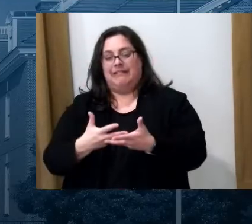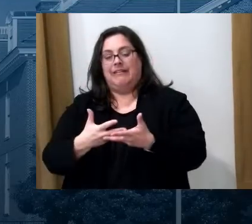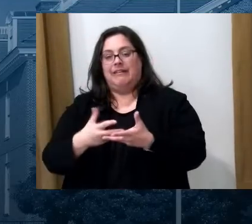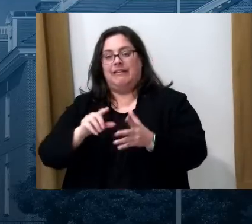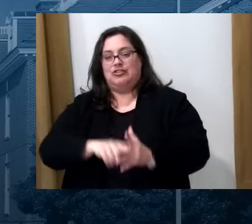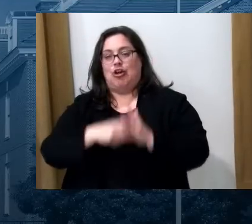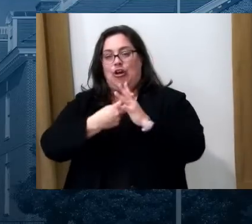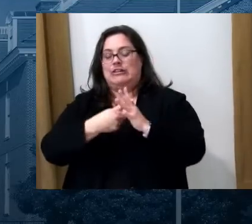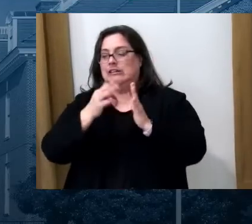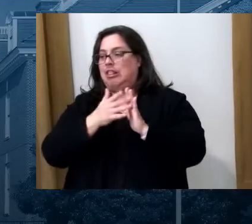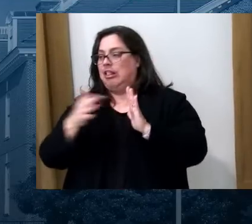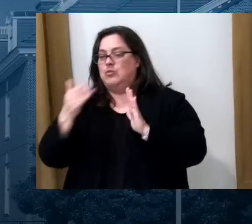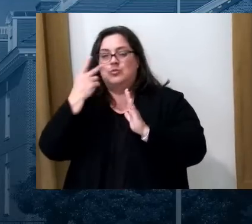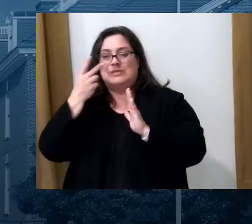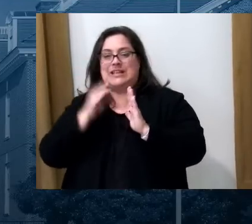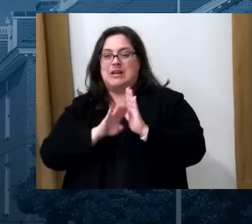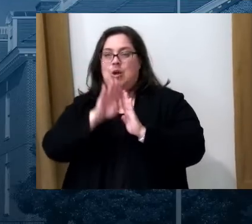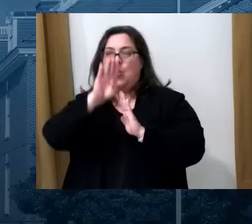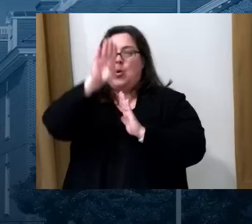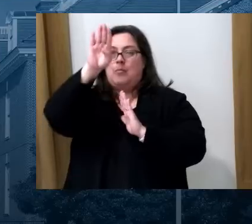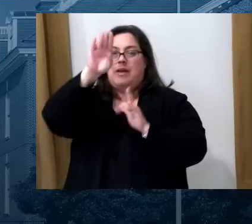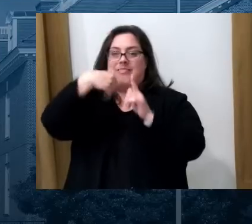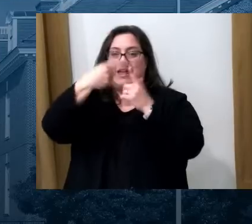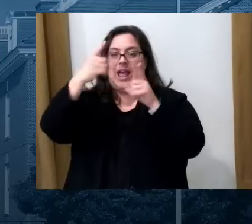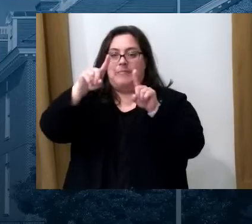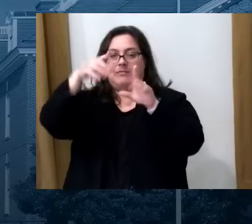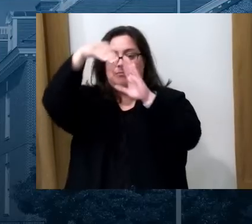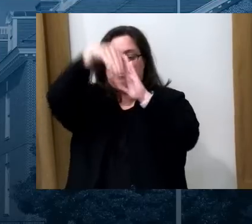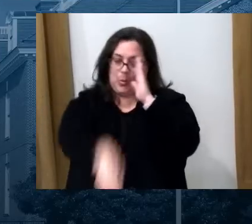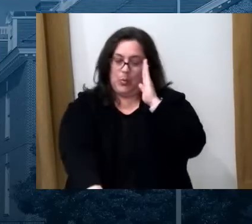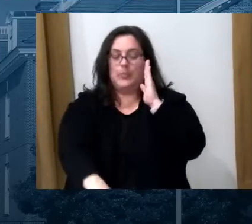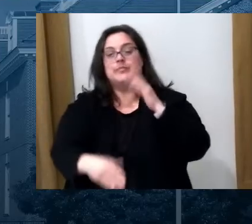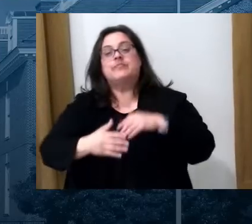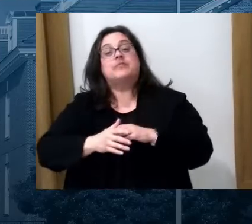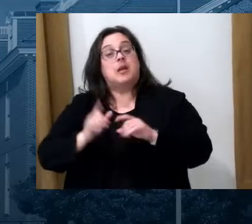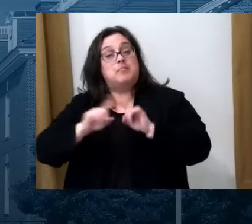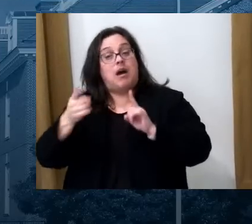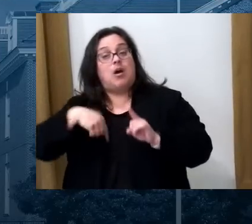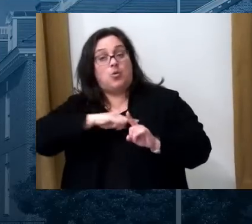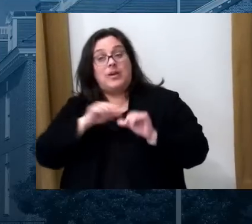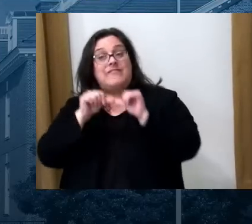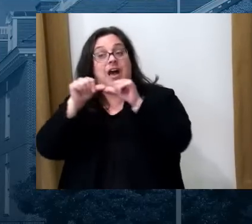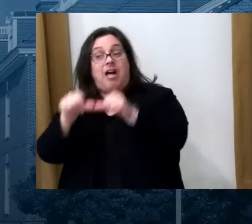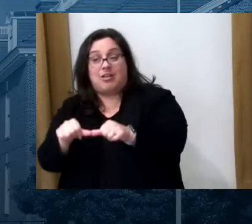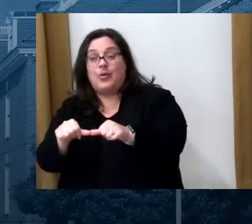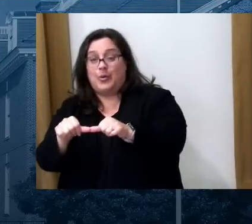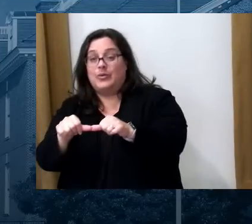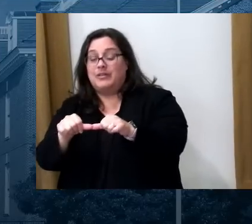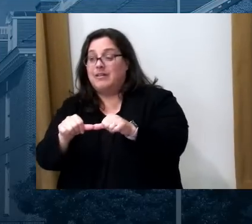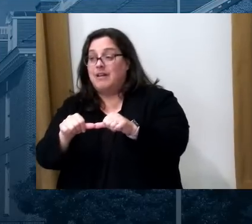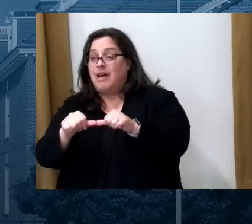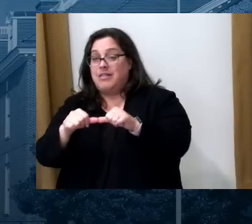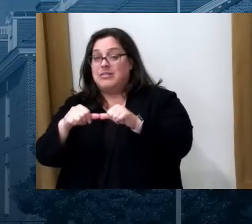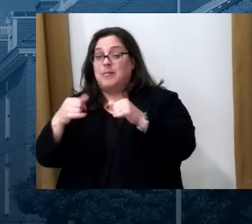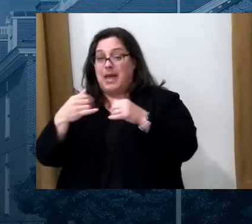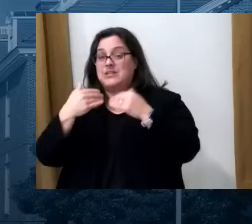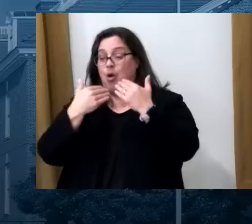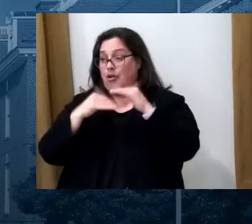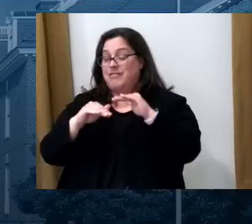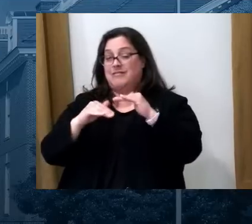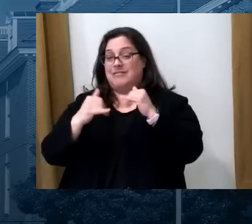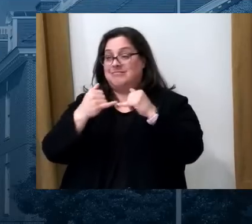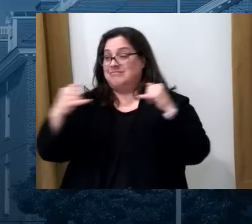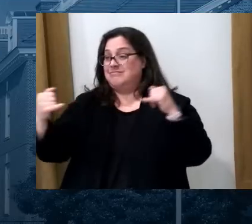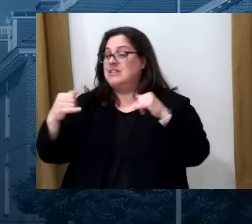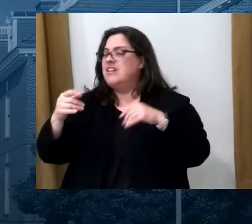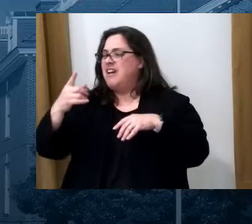revenue growth at that time, and then it dropped off the table. But we followed our benchmark. You all in the legislature, everyone